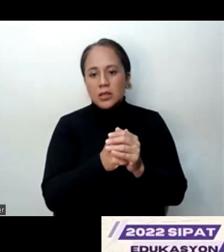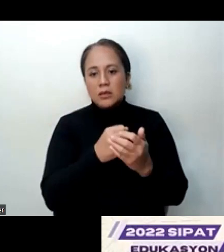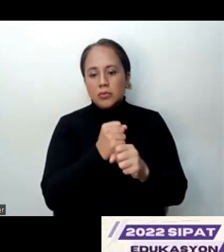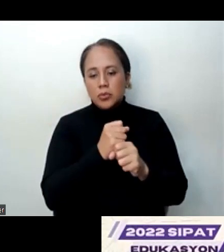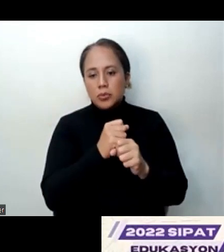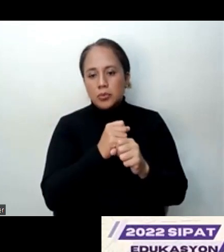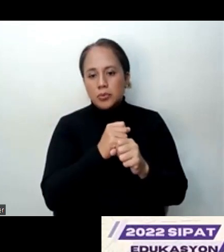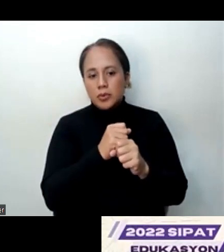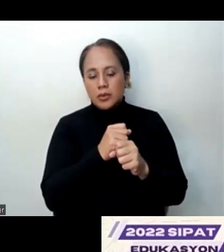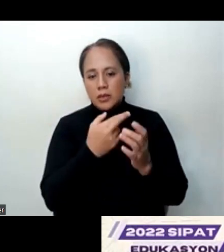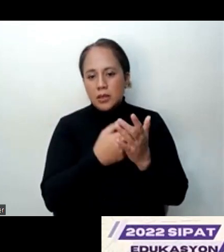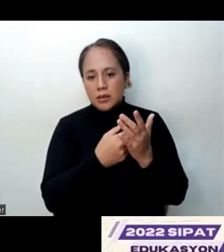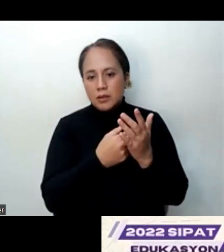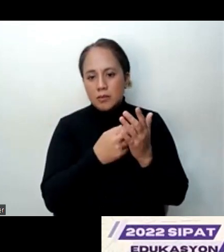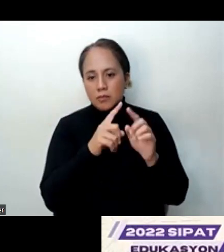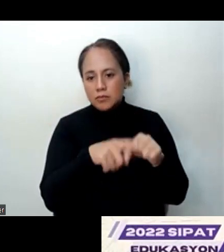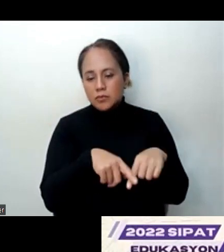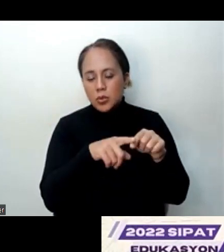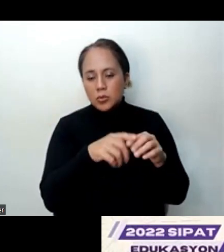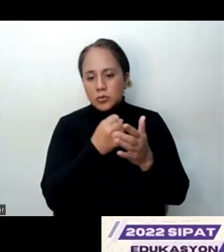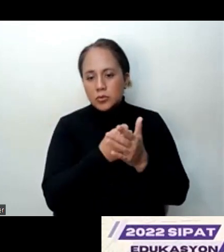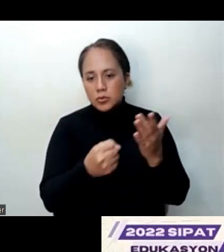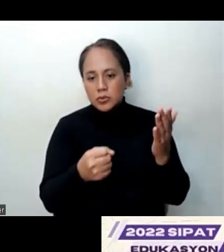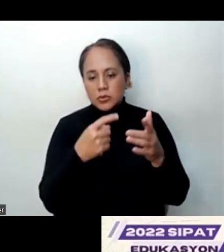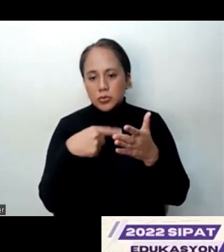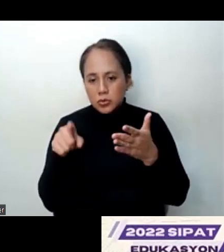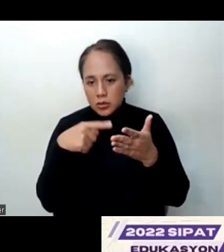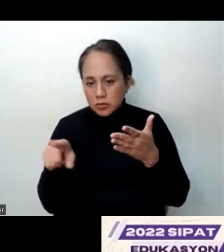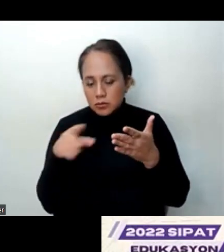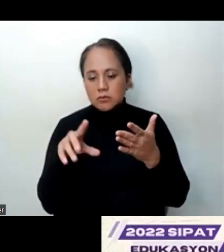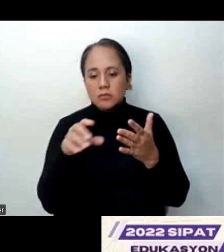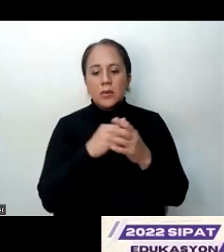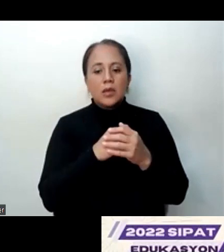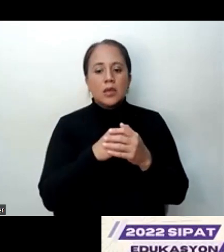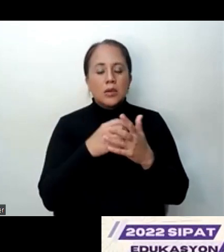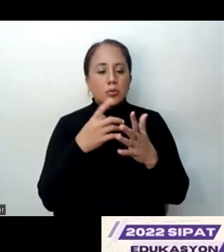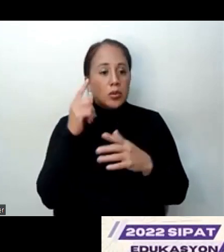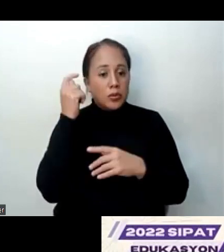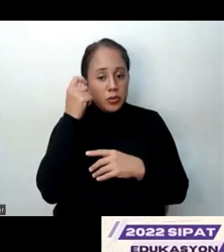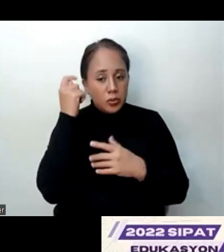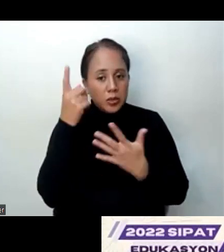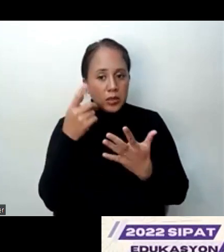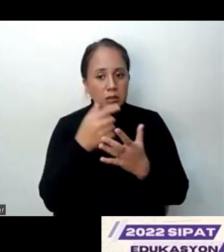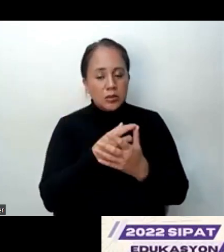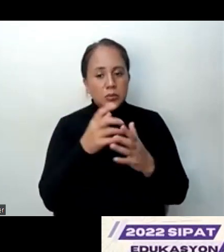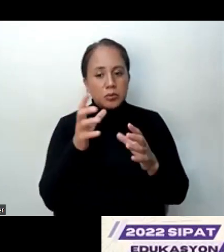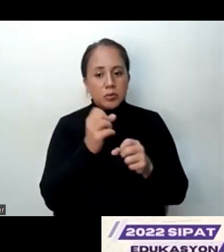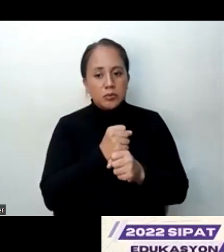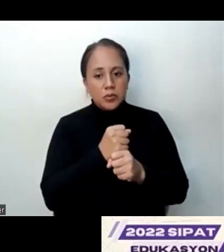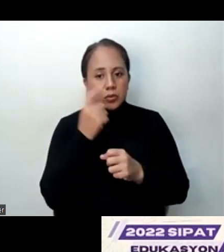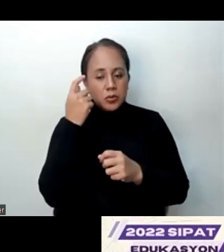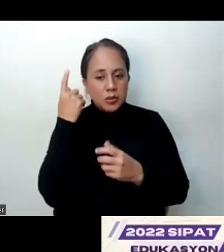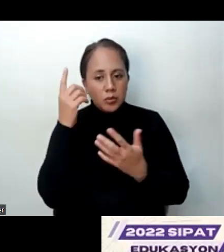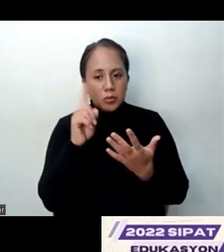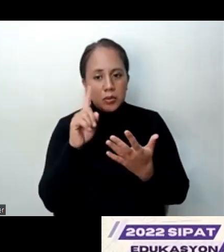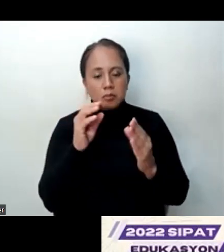reliable sources. Parang a mesh of fact checkers. Tapos one theory teach inoculation theory. Parang